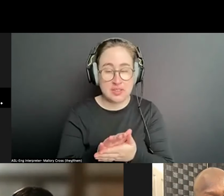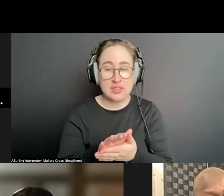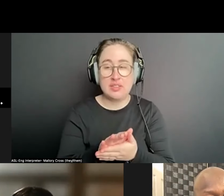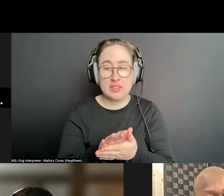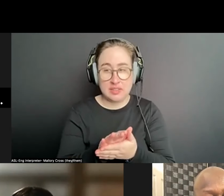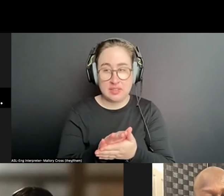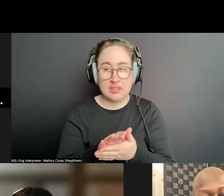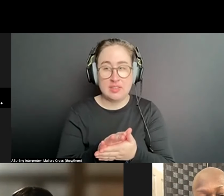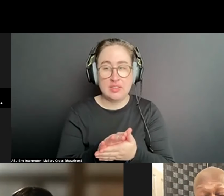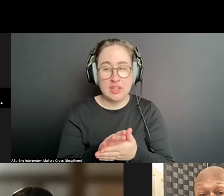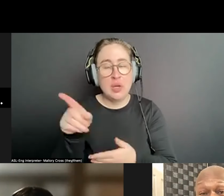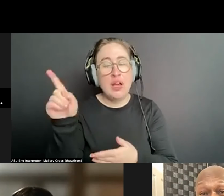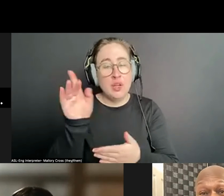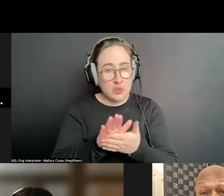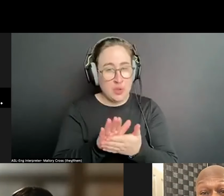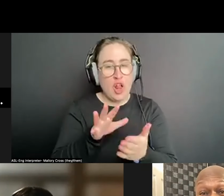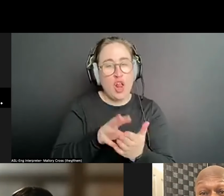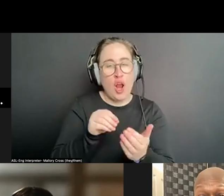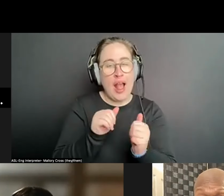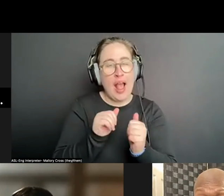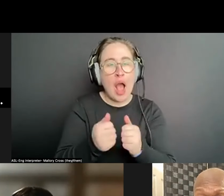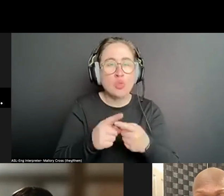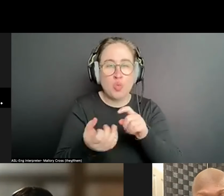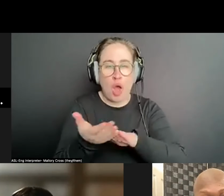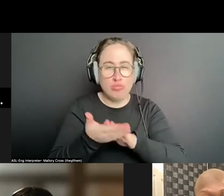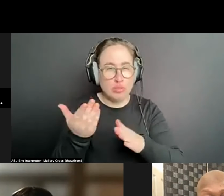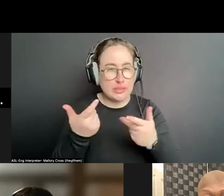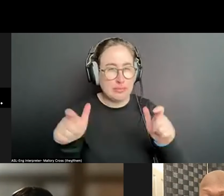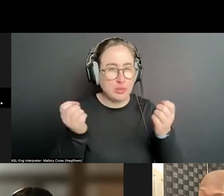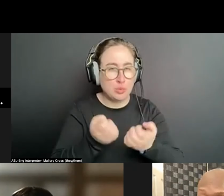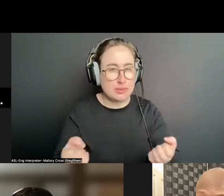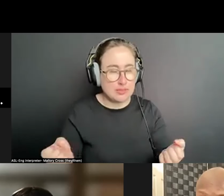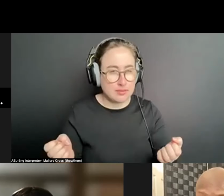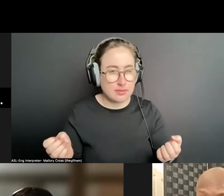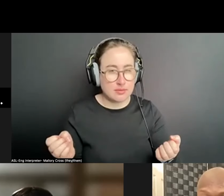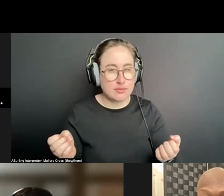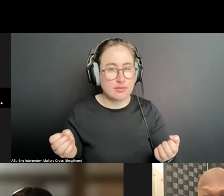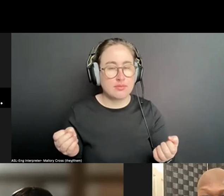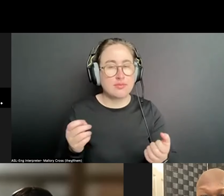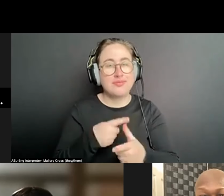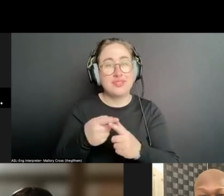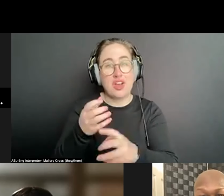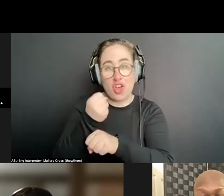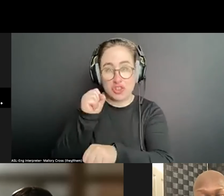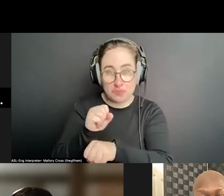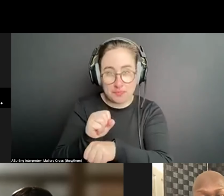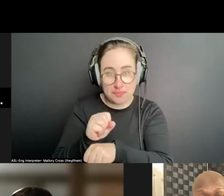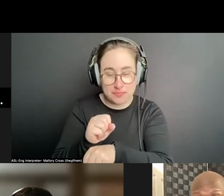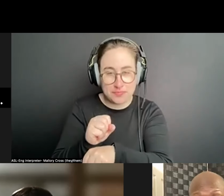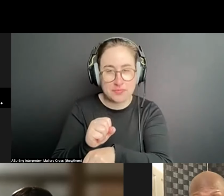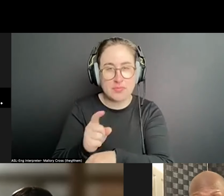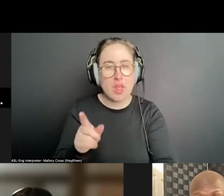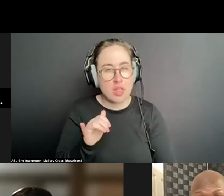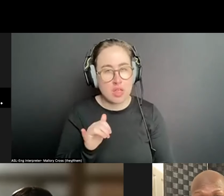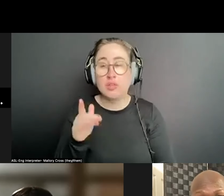He even went to school to learn how to operate heavy duty equipment. Then when he got the job, he found out that after